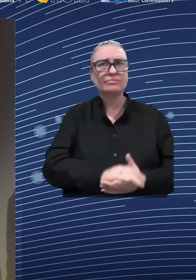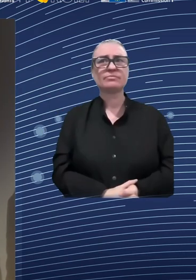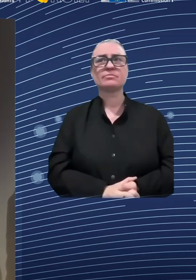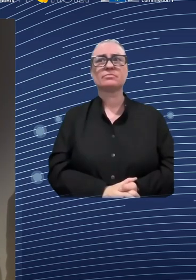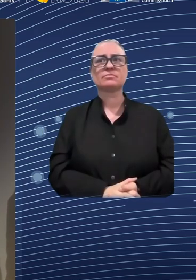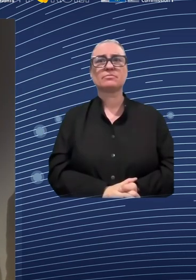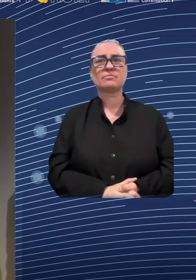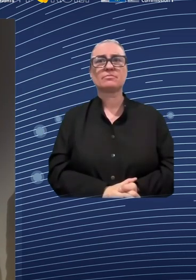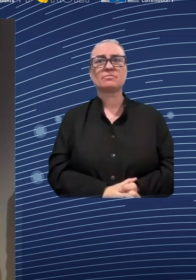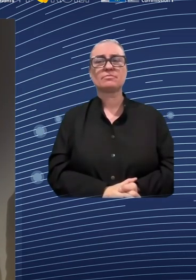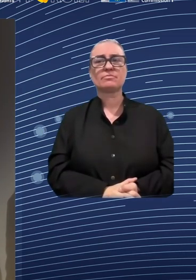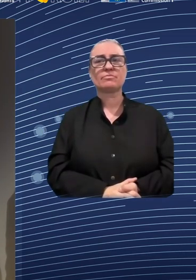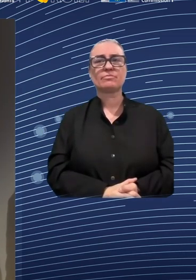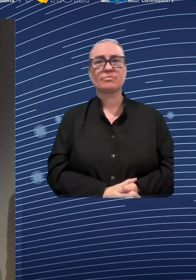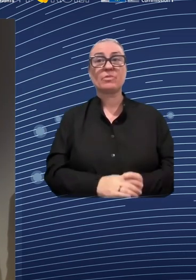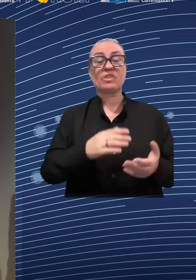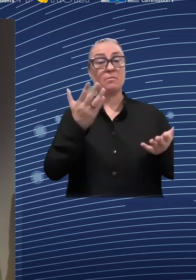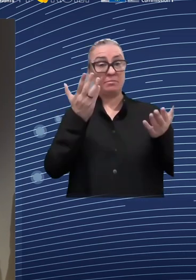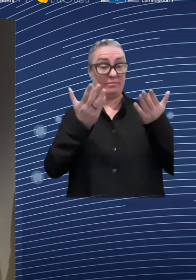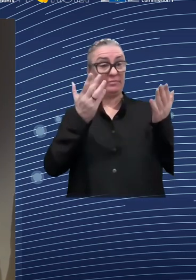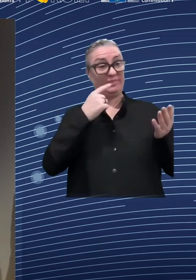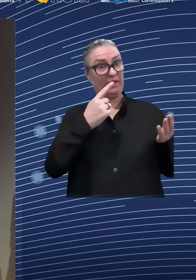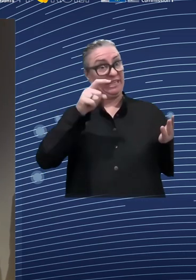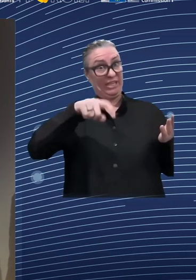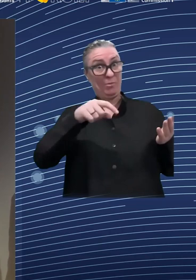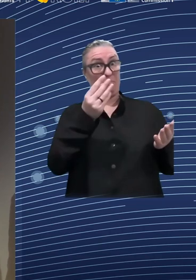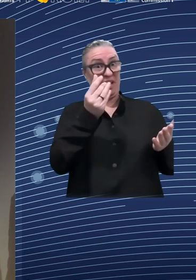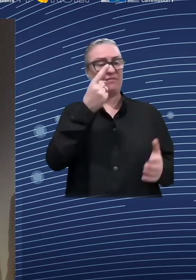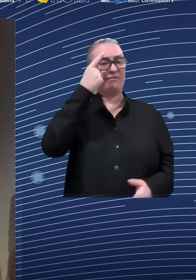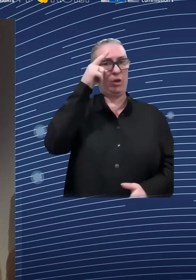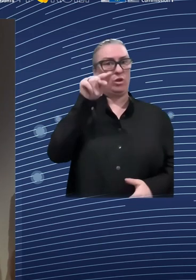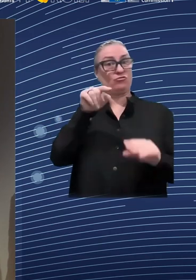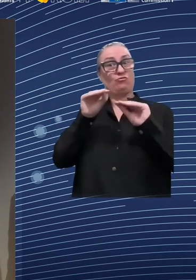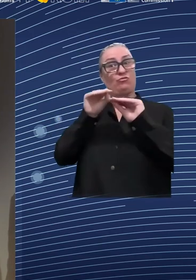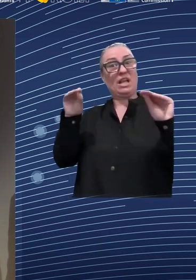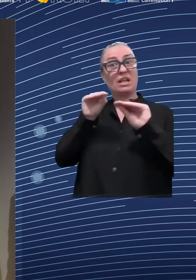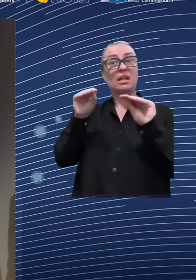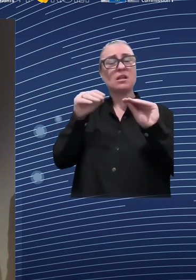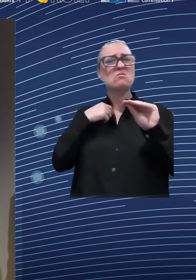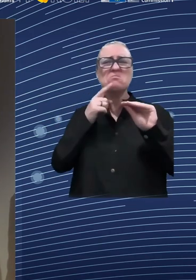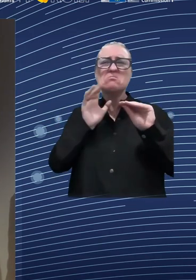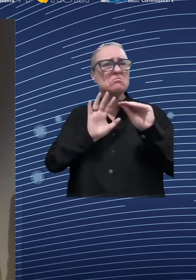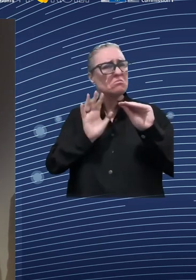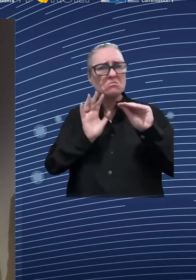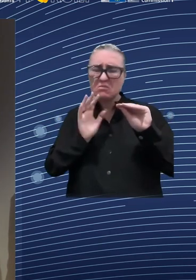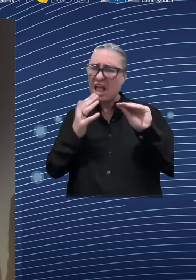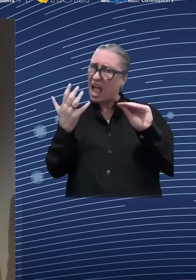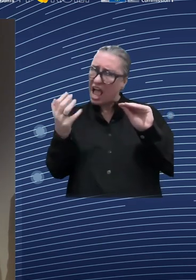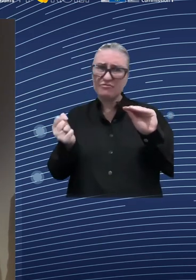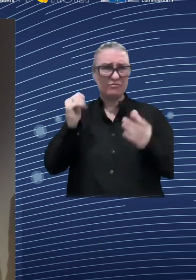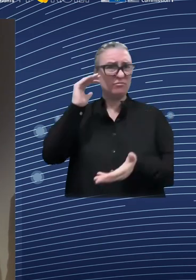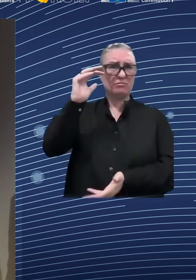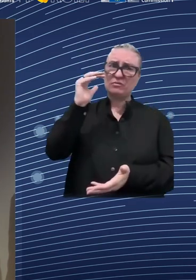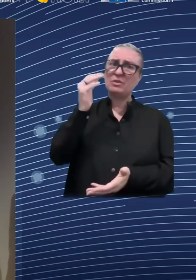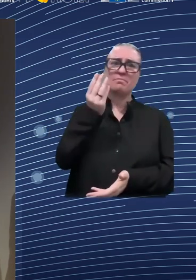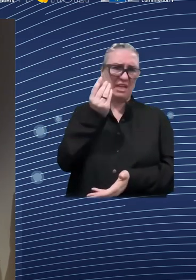no. I think it's enough. At least in Latvia, it's enough. So we have huge offer of